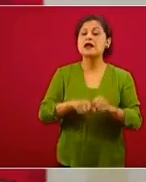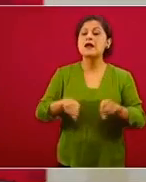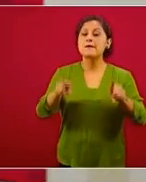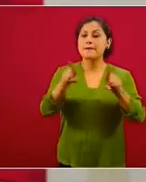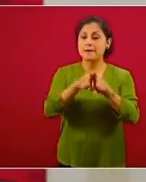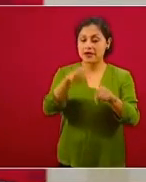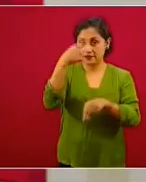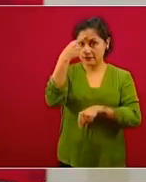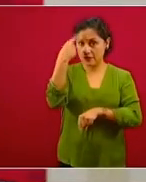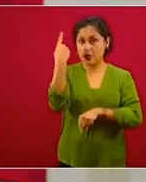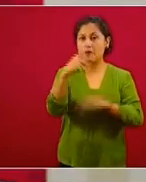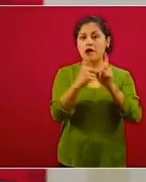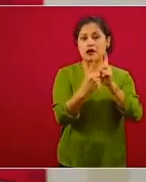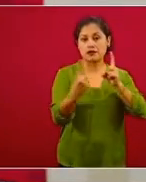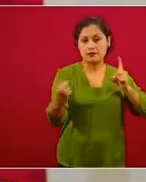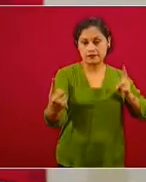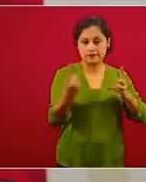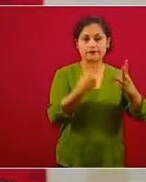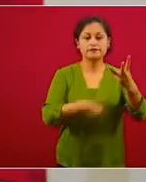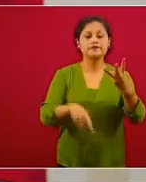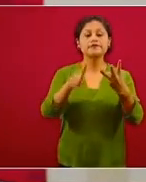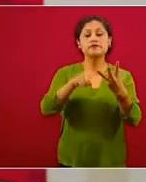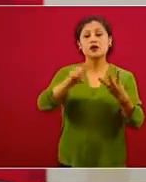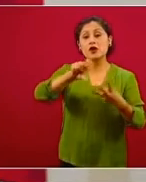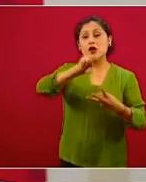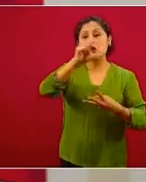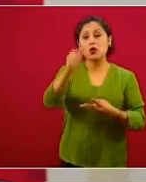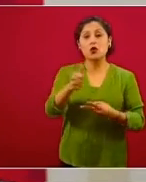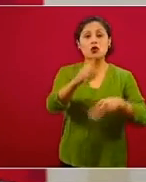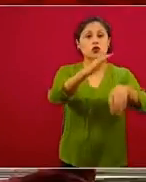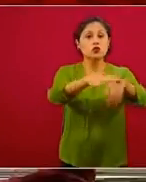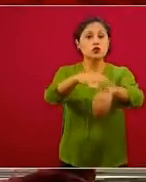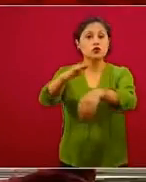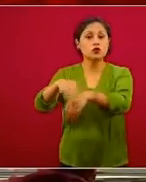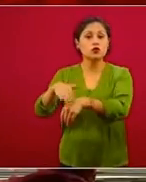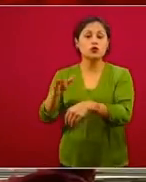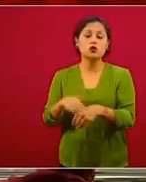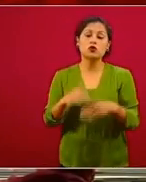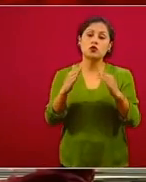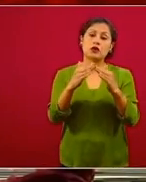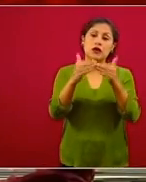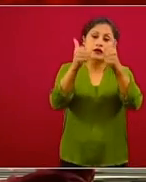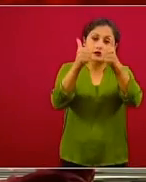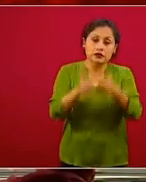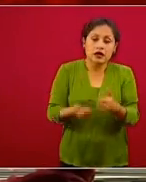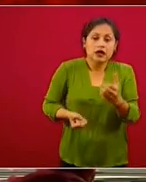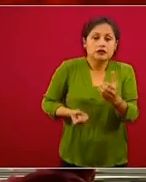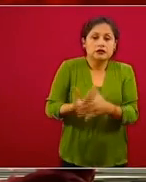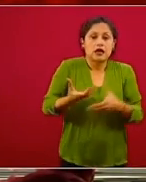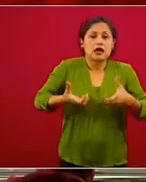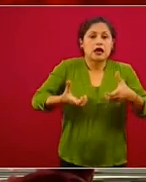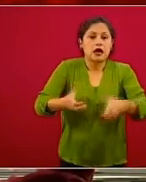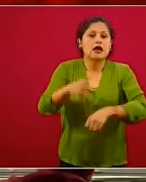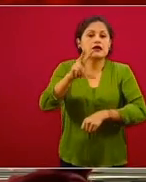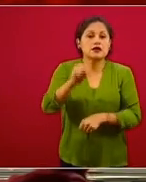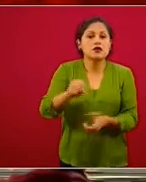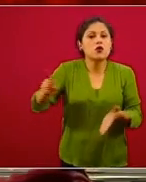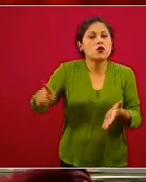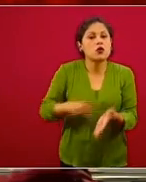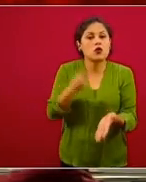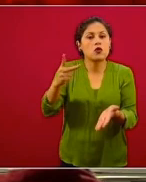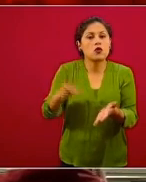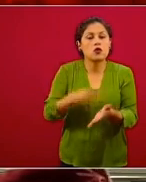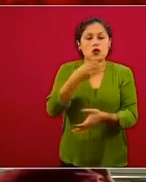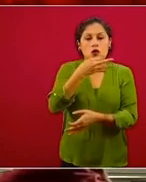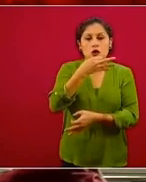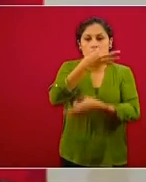suspend all school activities, and then the third one was to stay home and not go out. We have